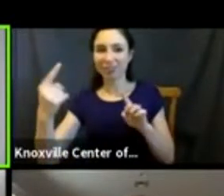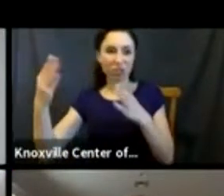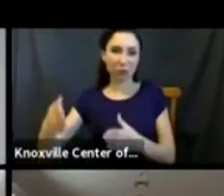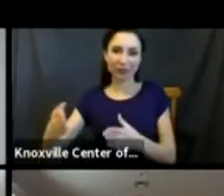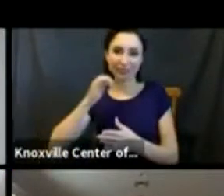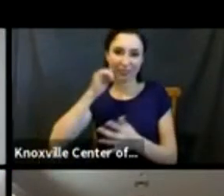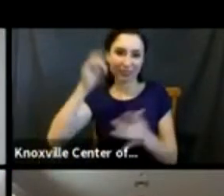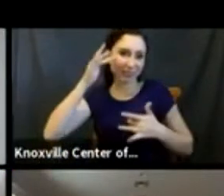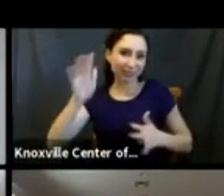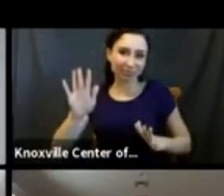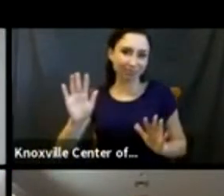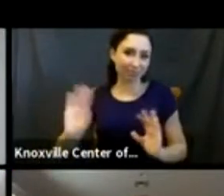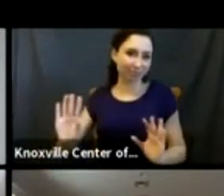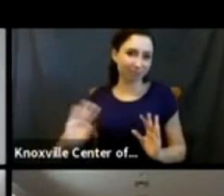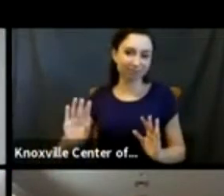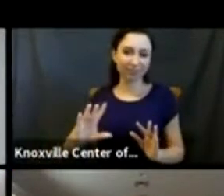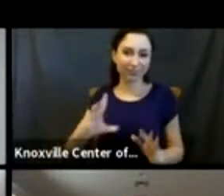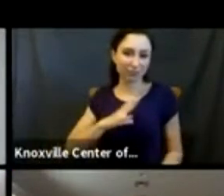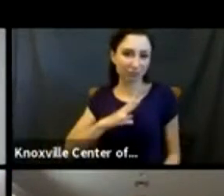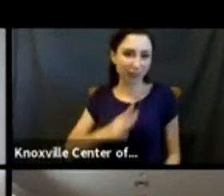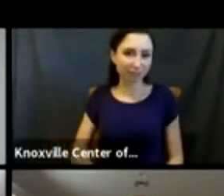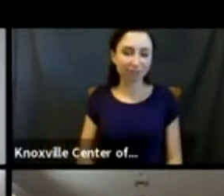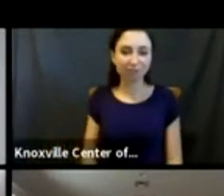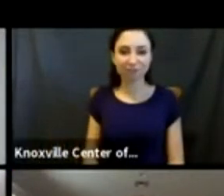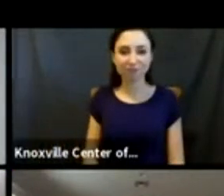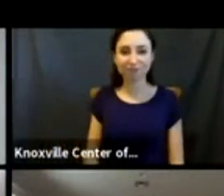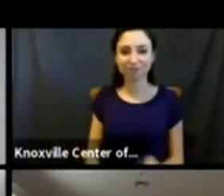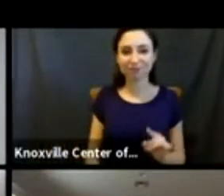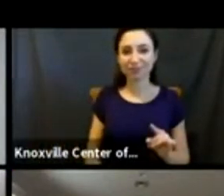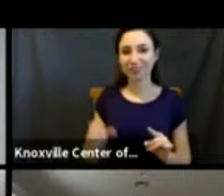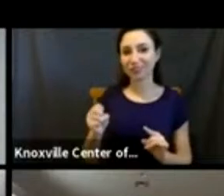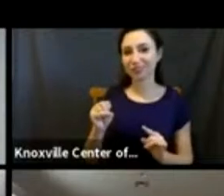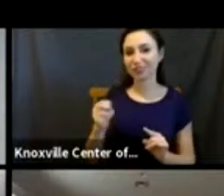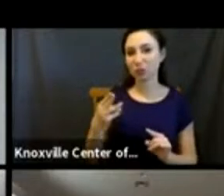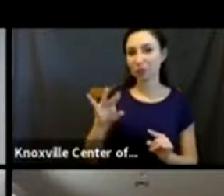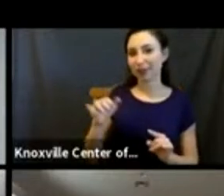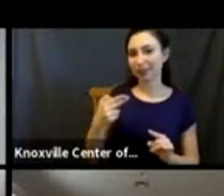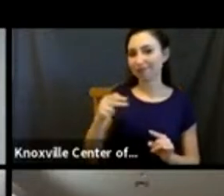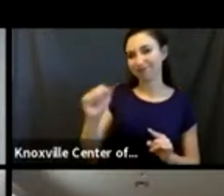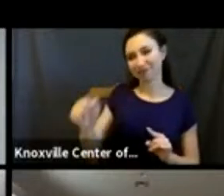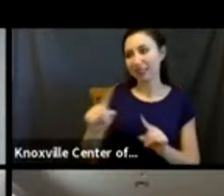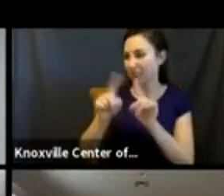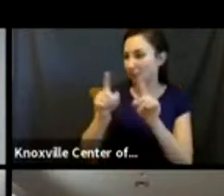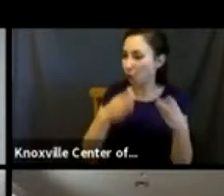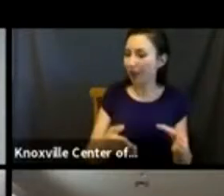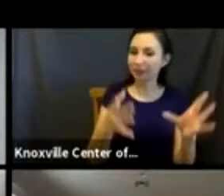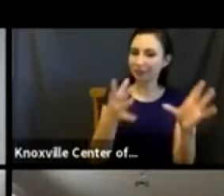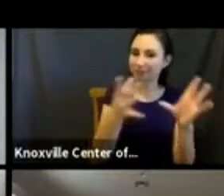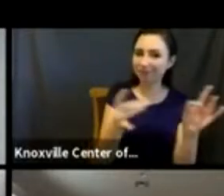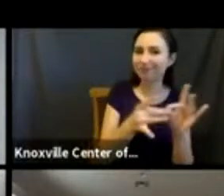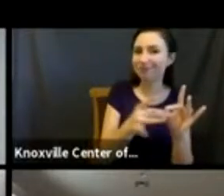Yeah, that's right. Or yeah, I have a different way of saying it, but same end result. Mhm.